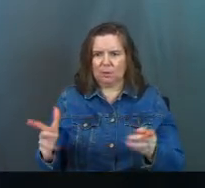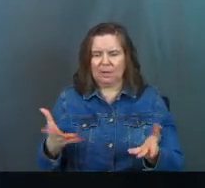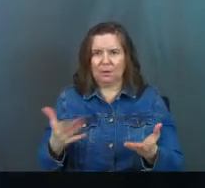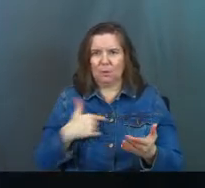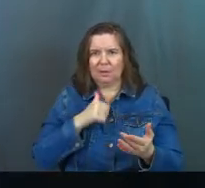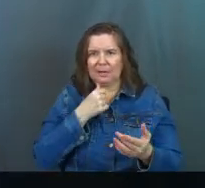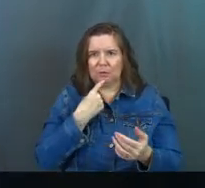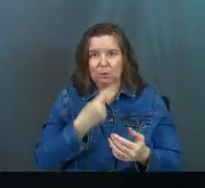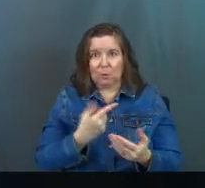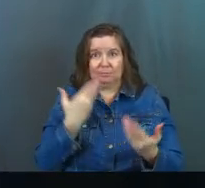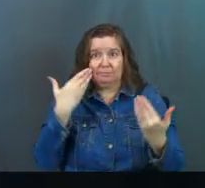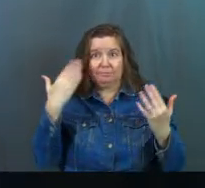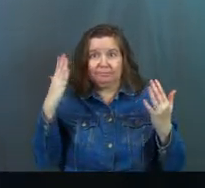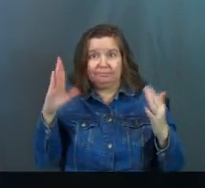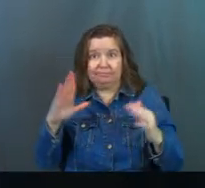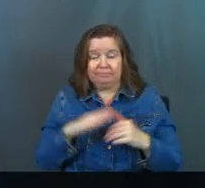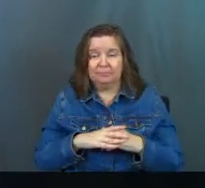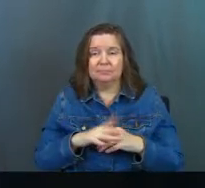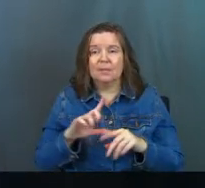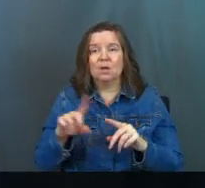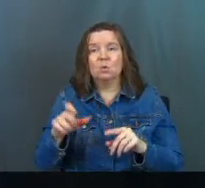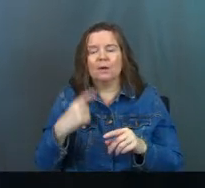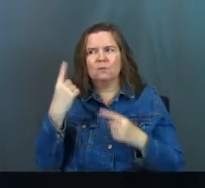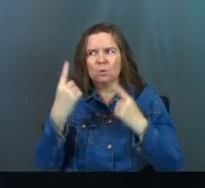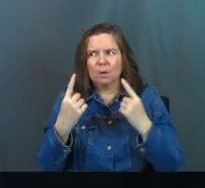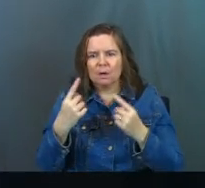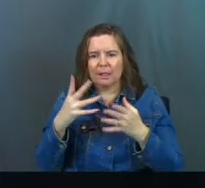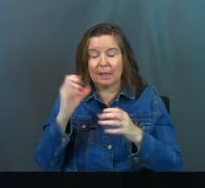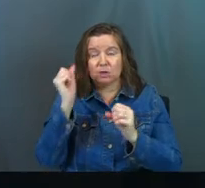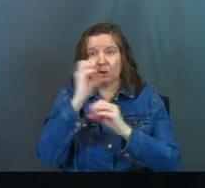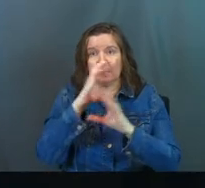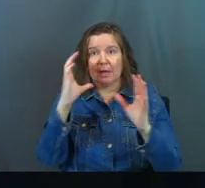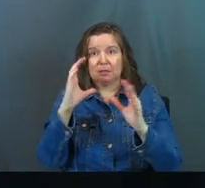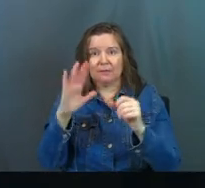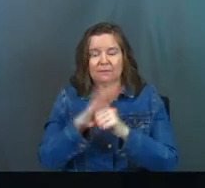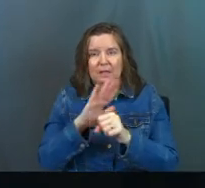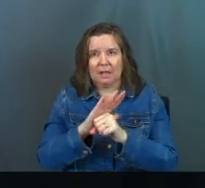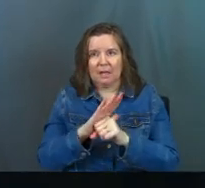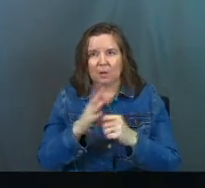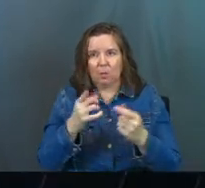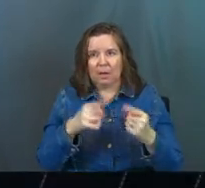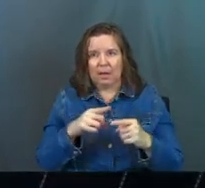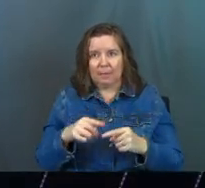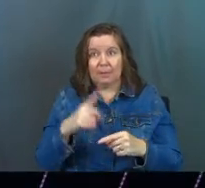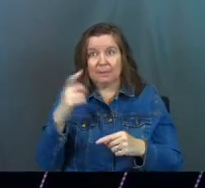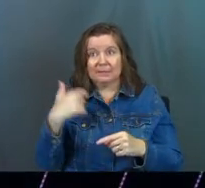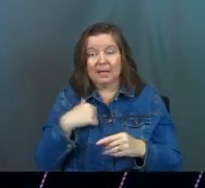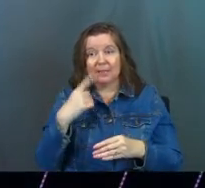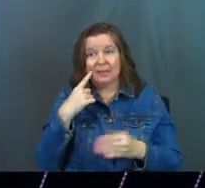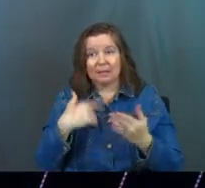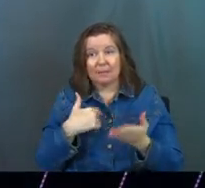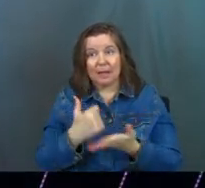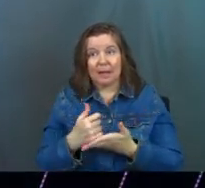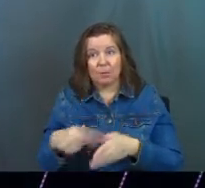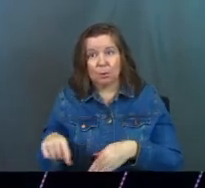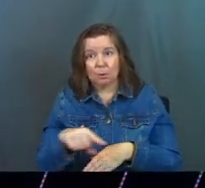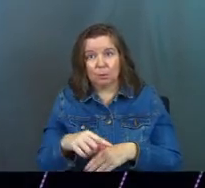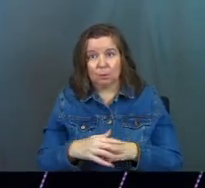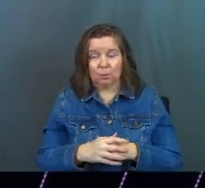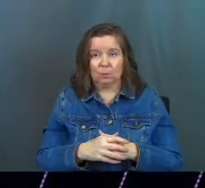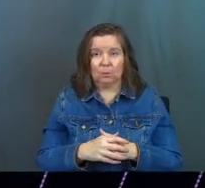going on here? We're not told. And you got to wonder, let your imagination fill in the blanks just a little bit because I think it might help you.